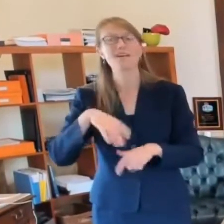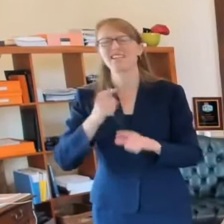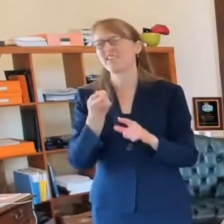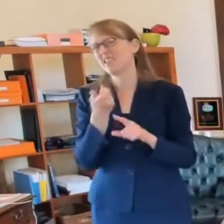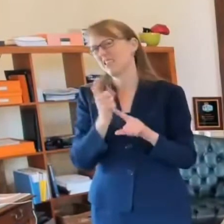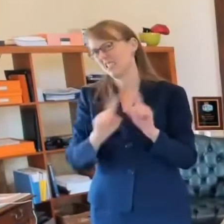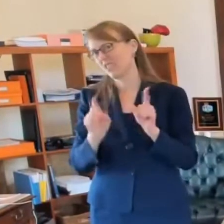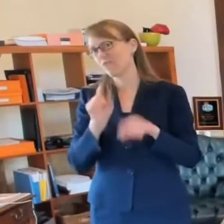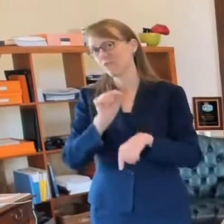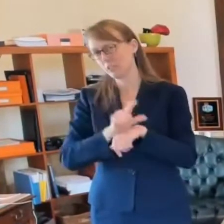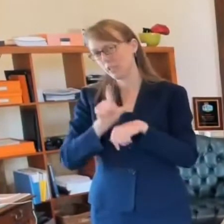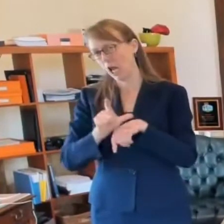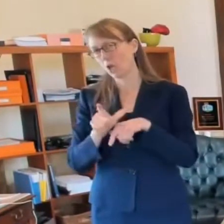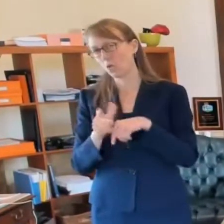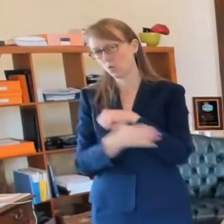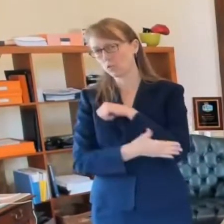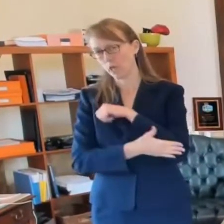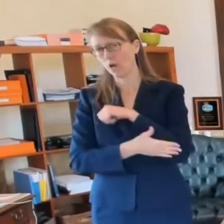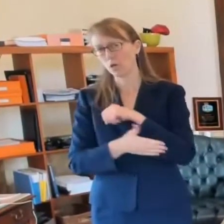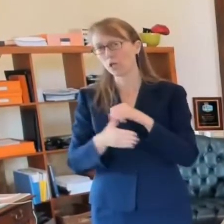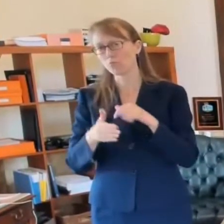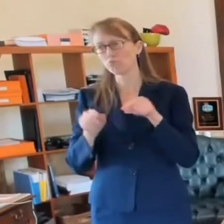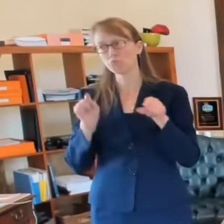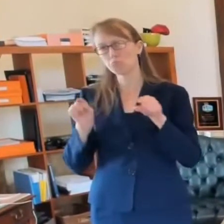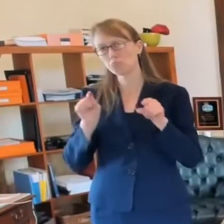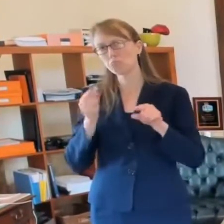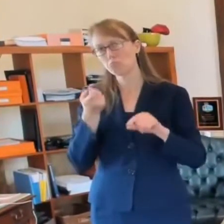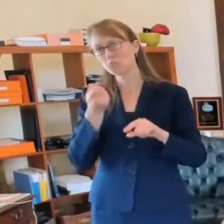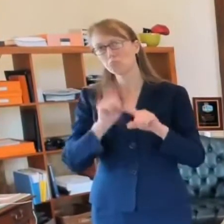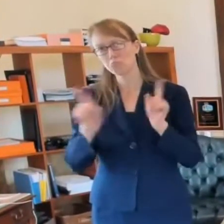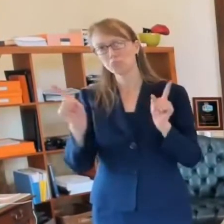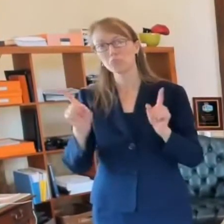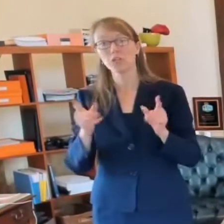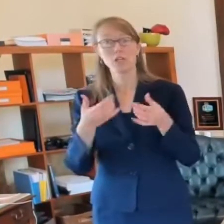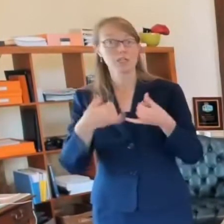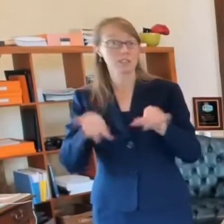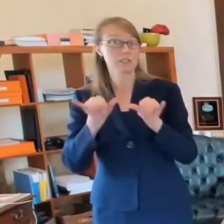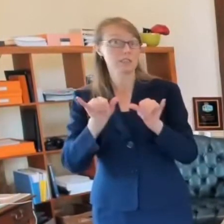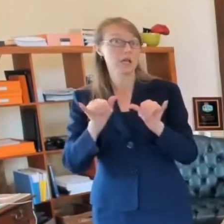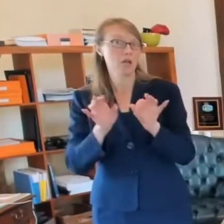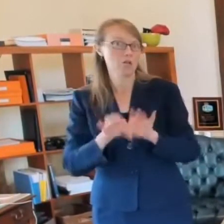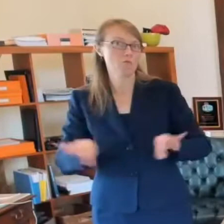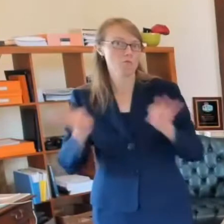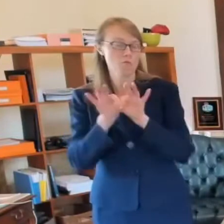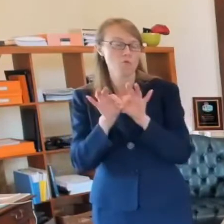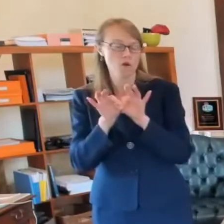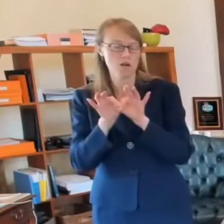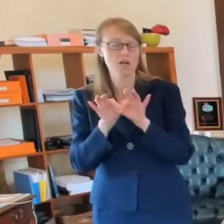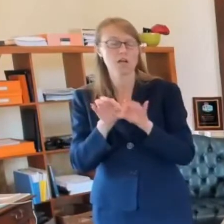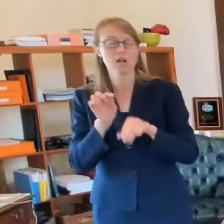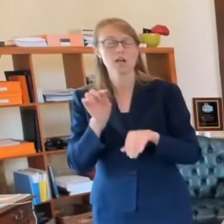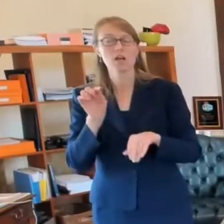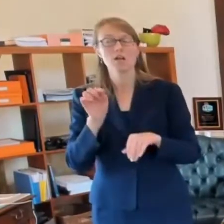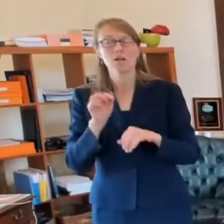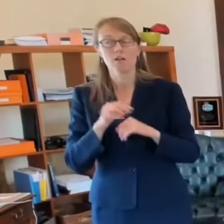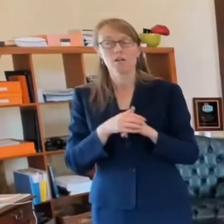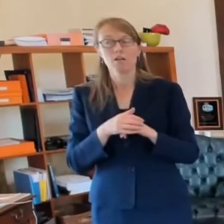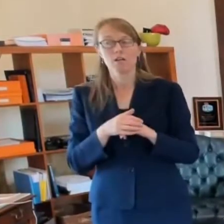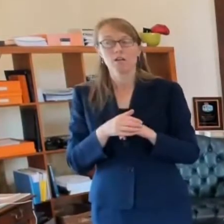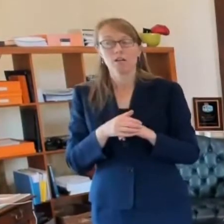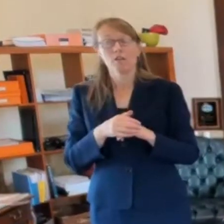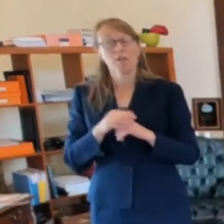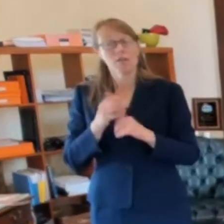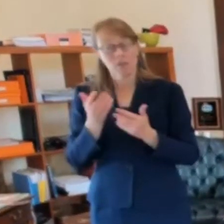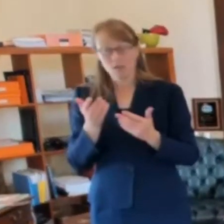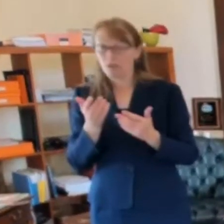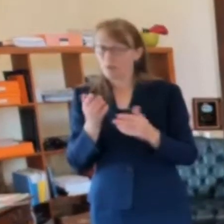County. But we want to make sure that those businesses can continue to operate